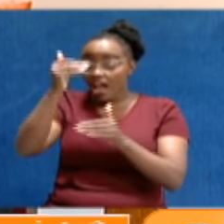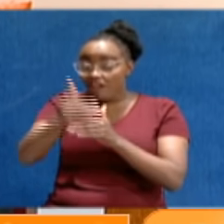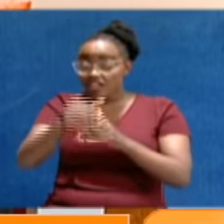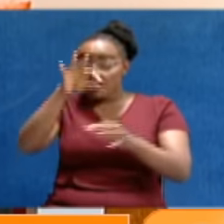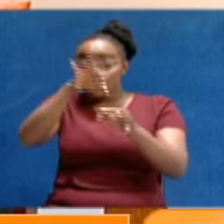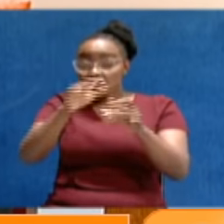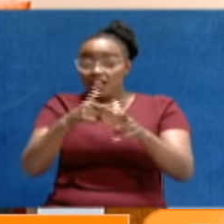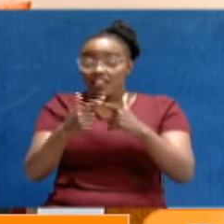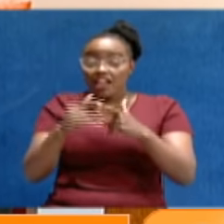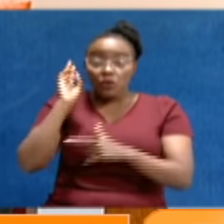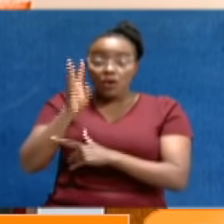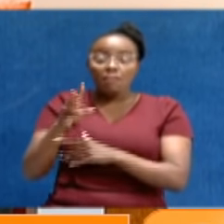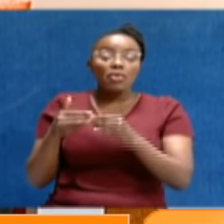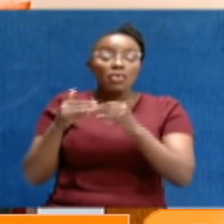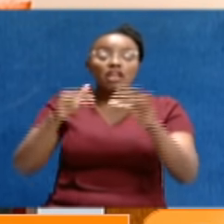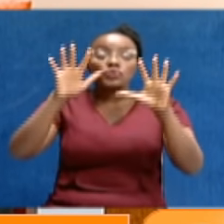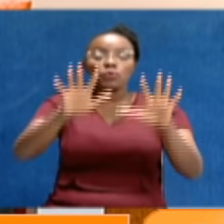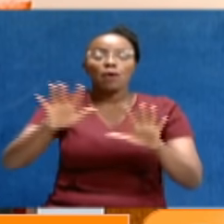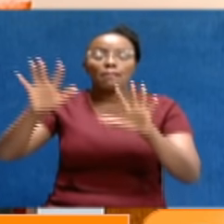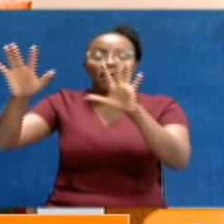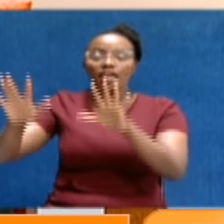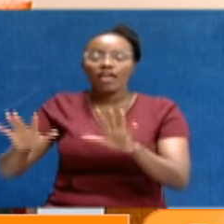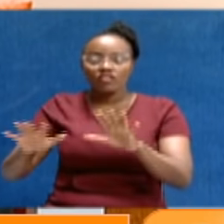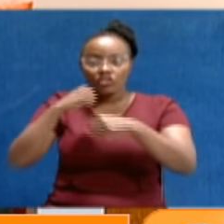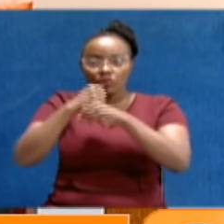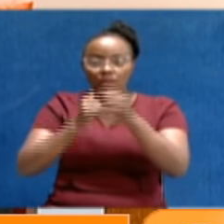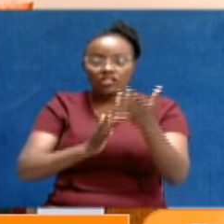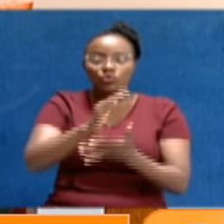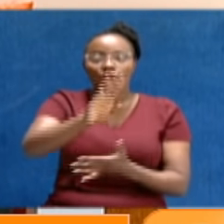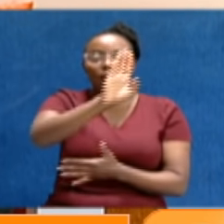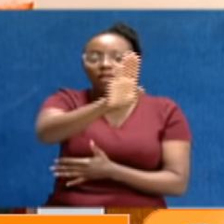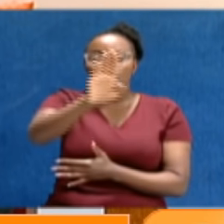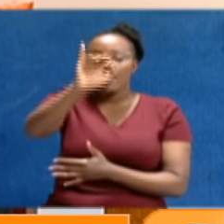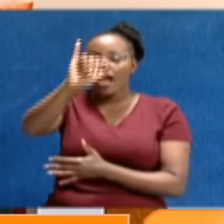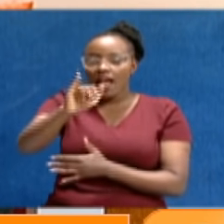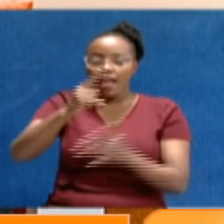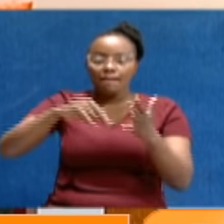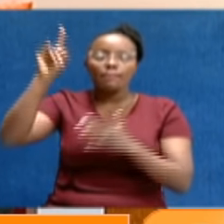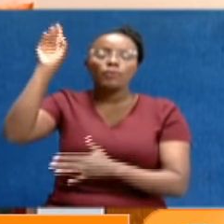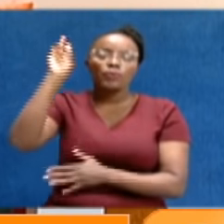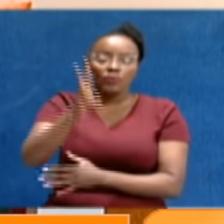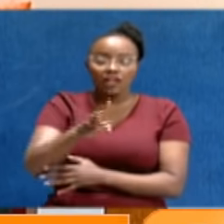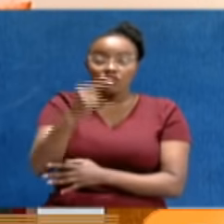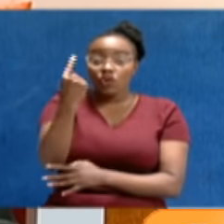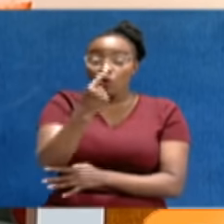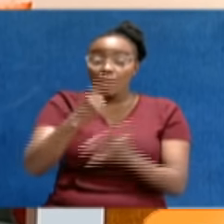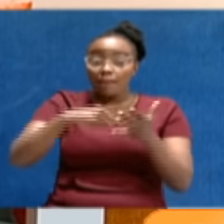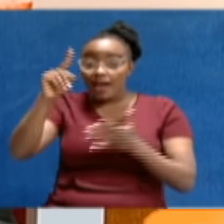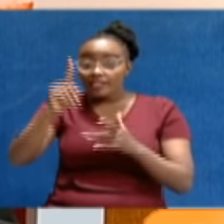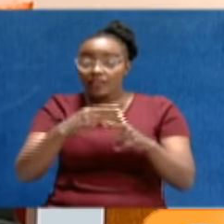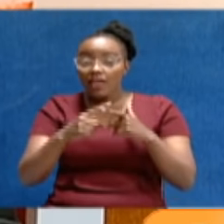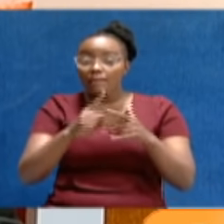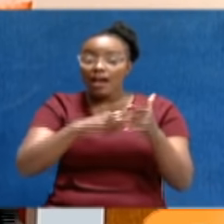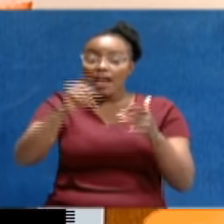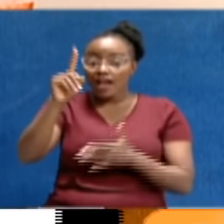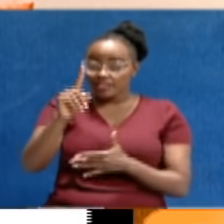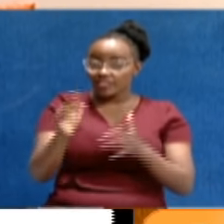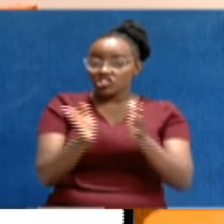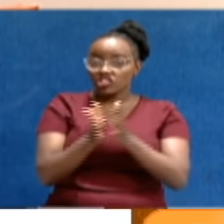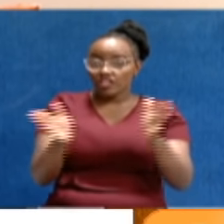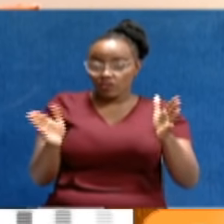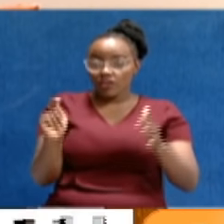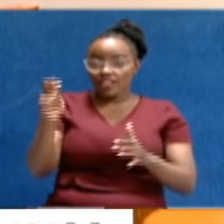that vote, I'm going to be on the forefront of campaign to ensure that the BBI actually passes, and not just pass, but pass